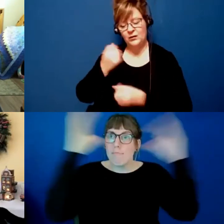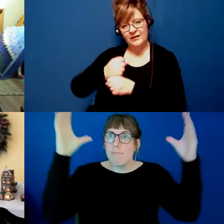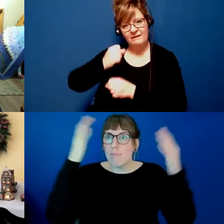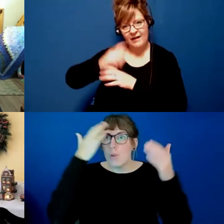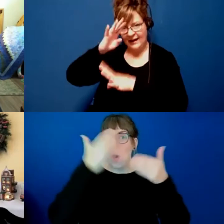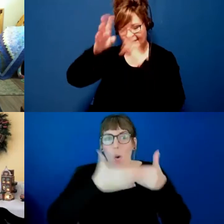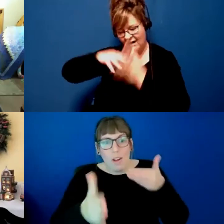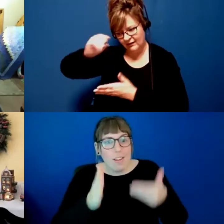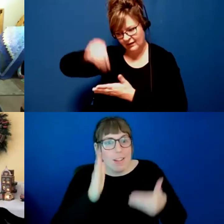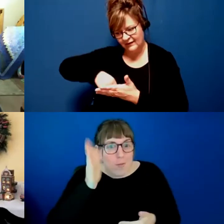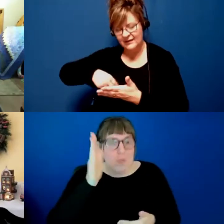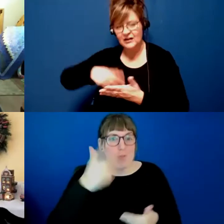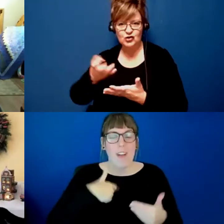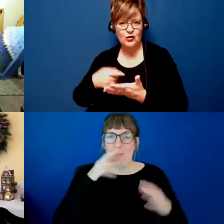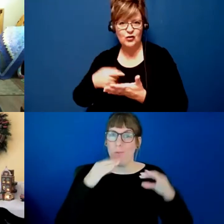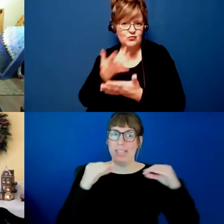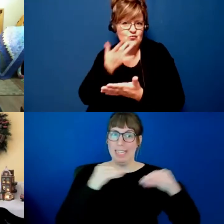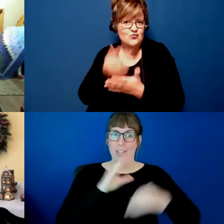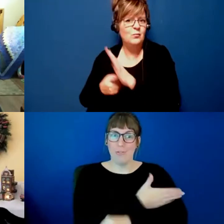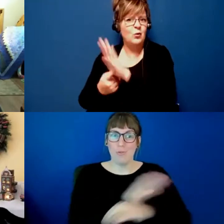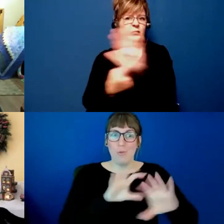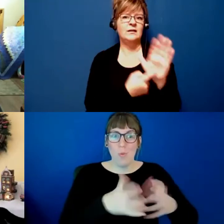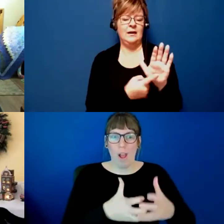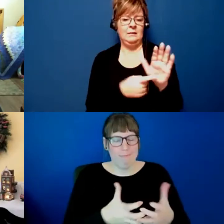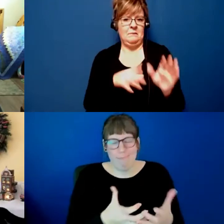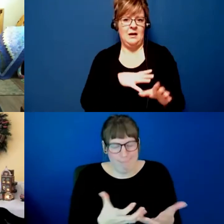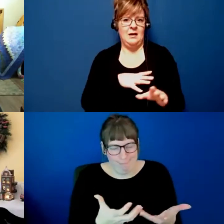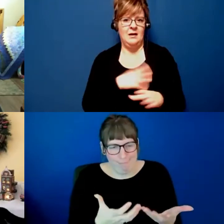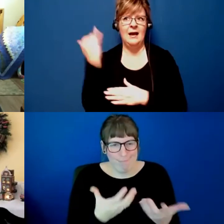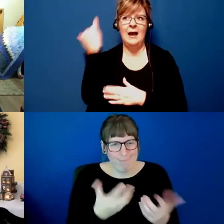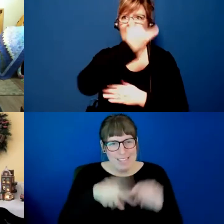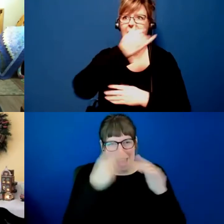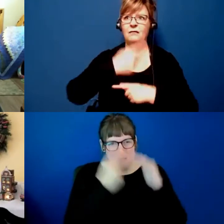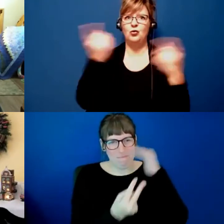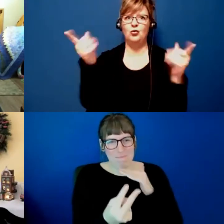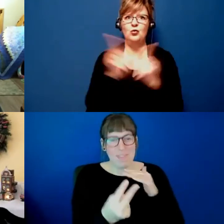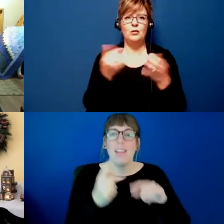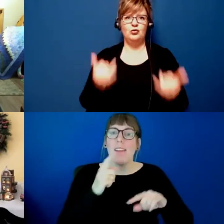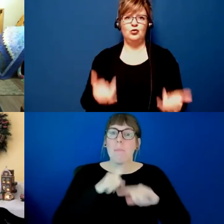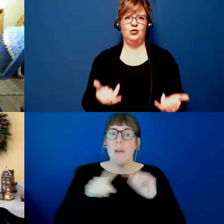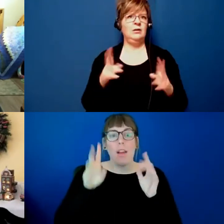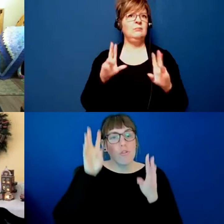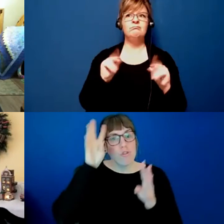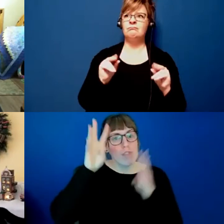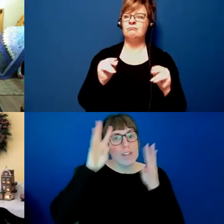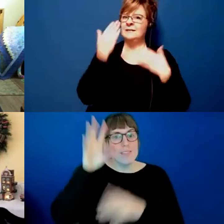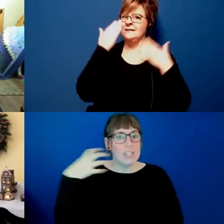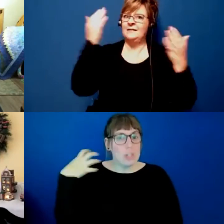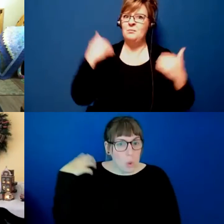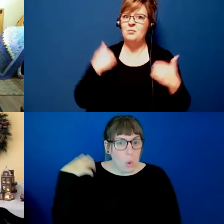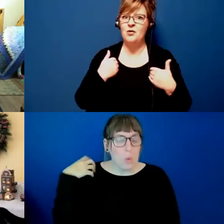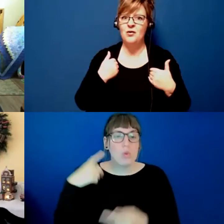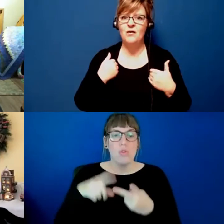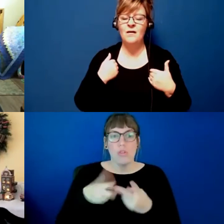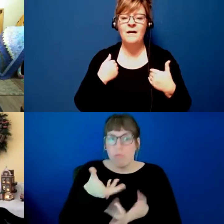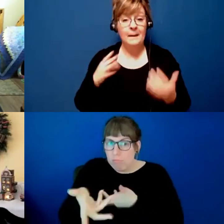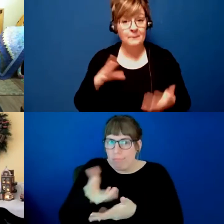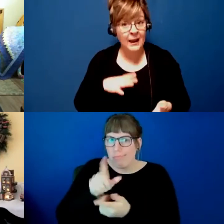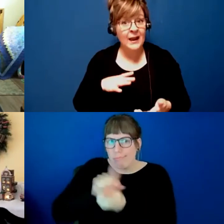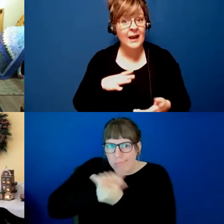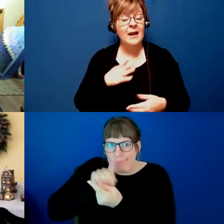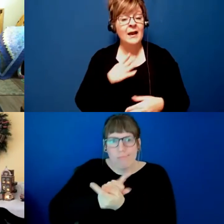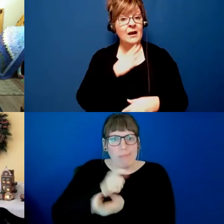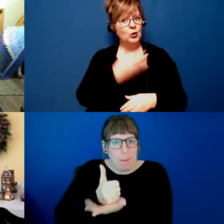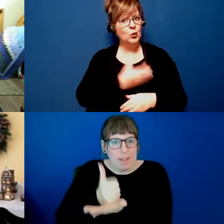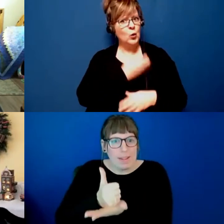now. But the performance coaching piece of it and creativity coaching came along when I realized